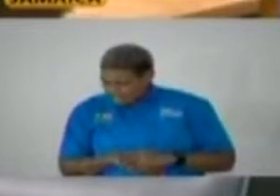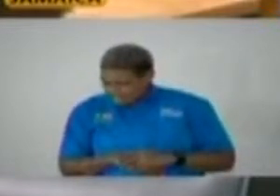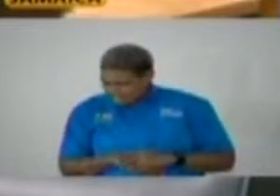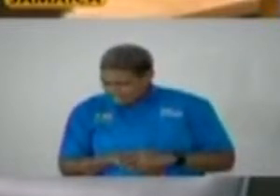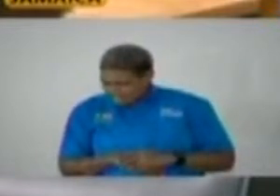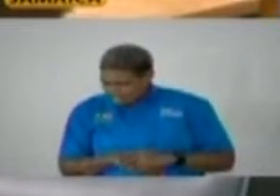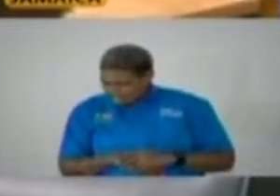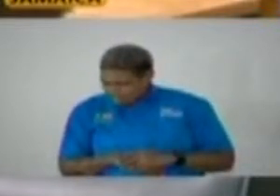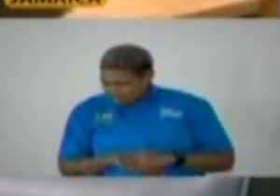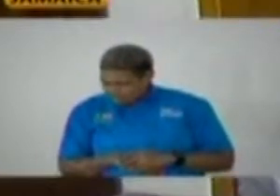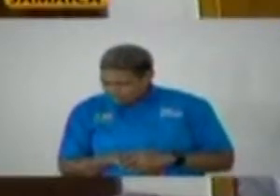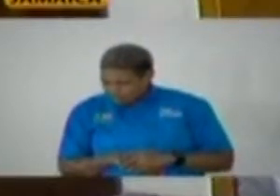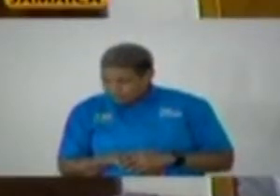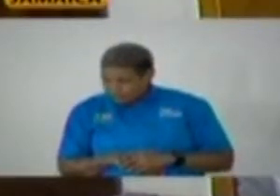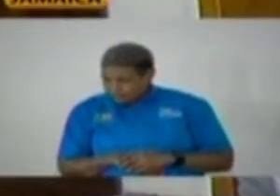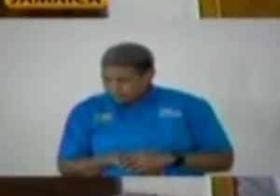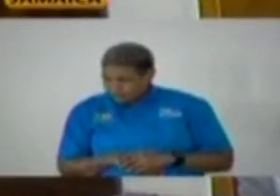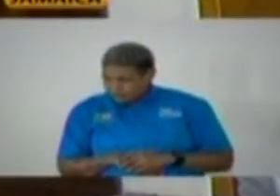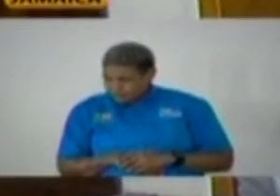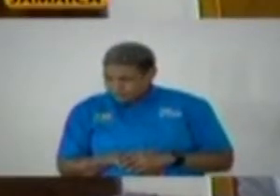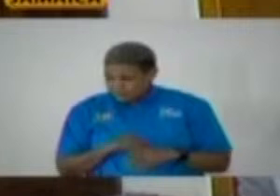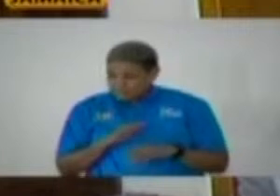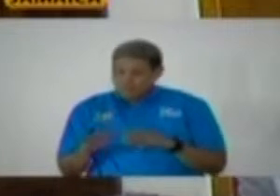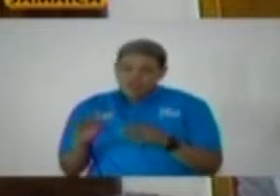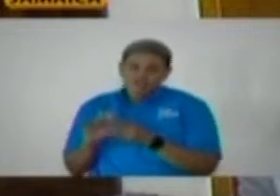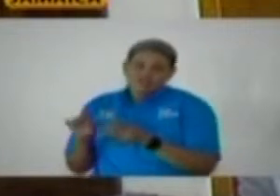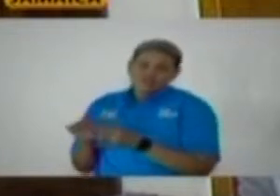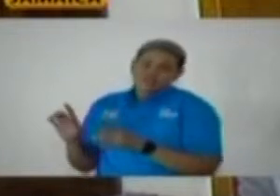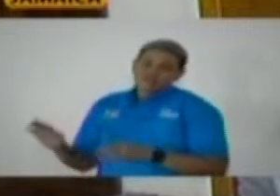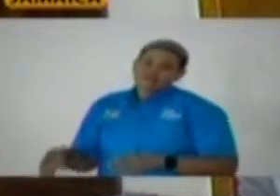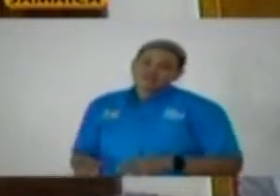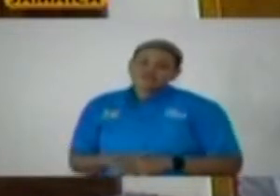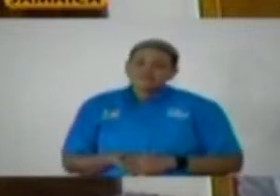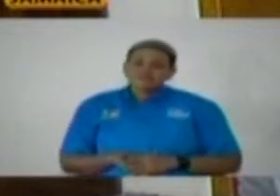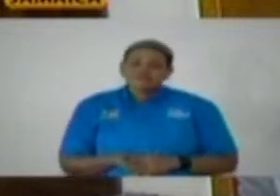no, don't go there. Please, Speaker, don't go there. Don't go there. Don't go there.